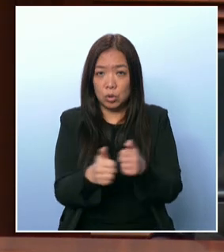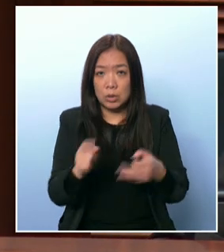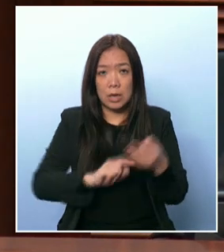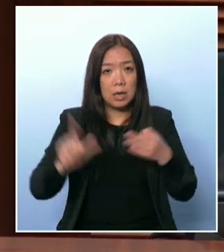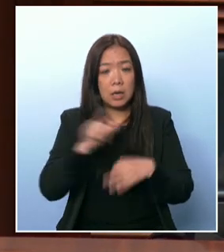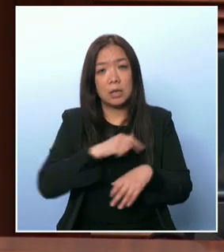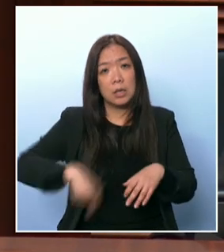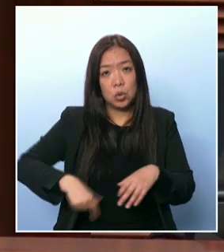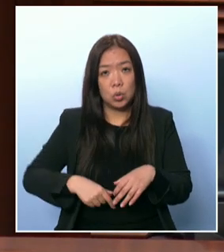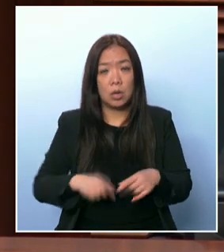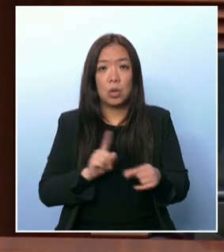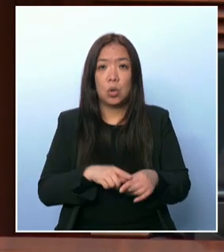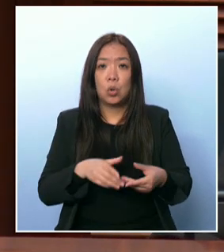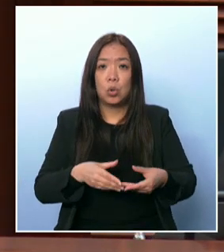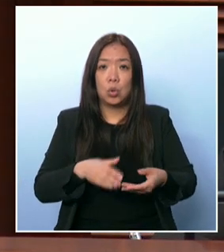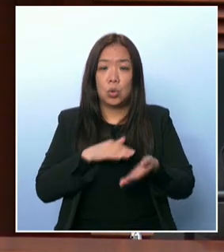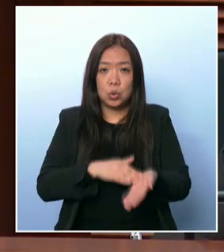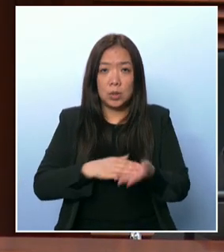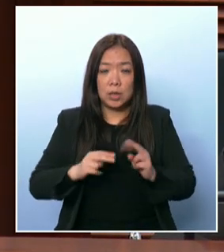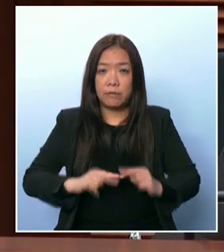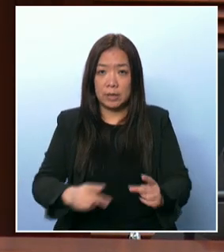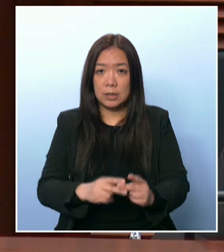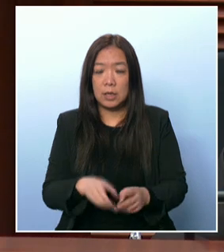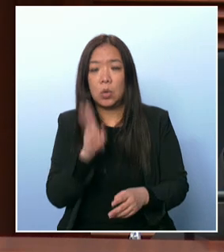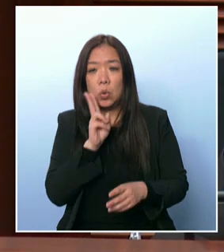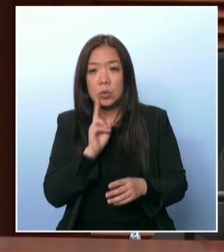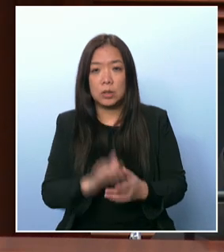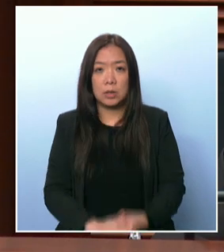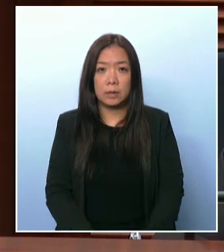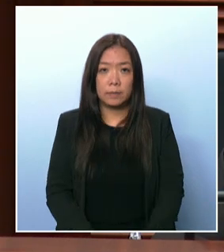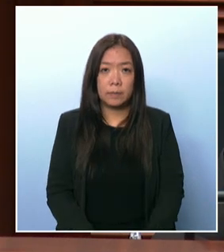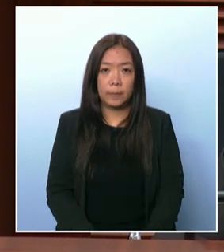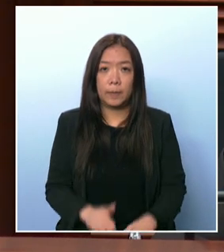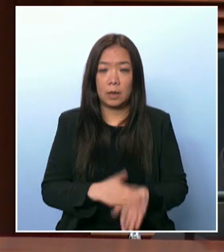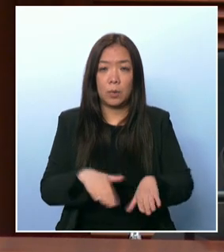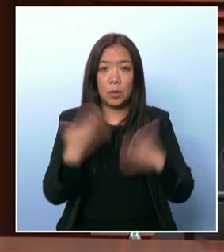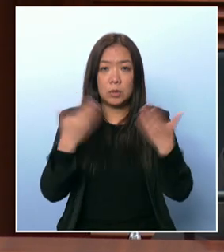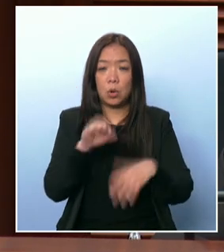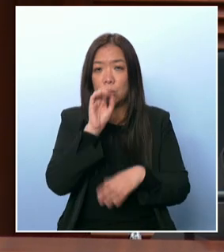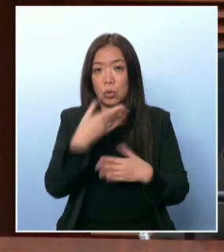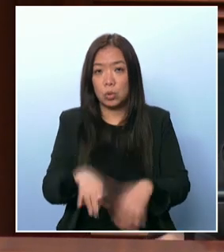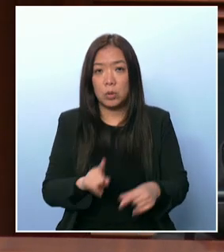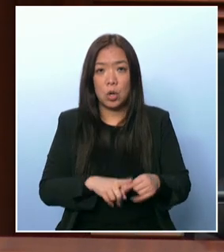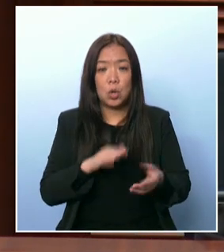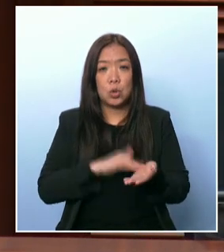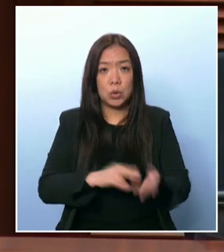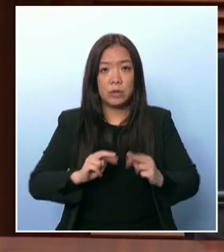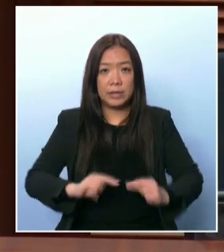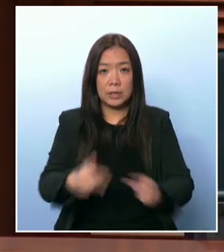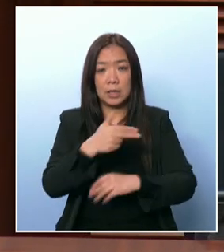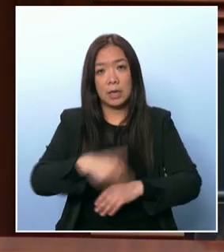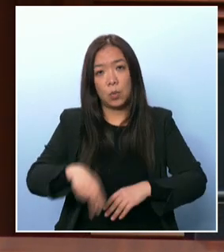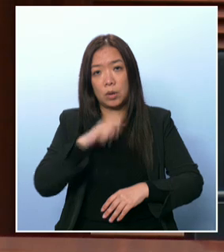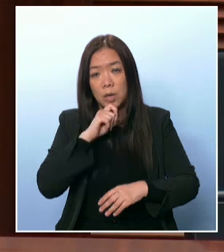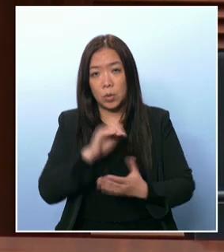to improve the situation? Secretary. Thank you, Dr. Starry Lee. As I've mentioned in my opening remarks,